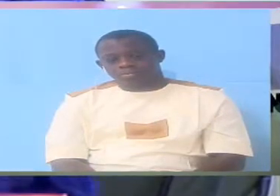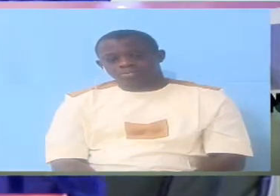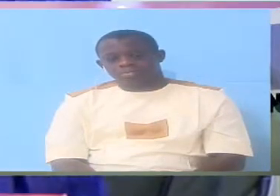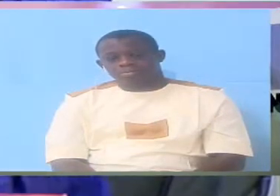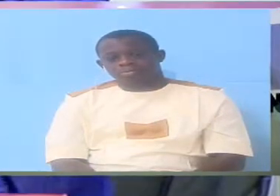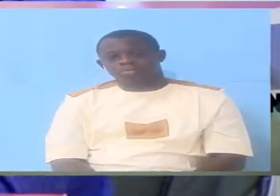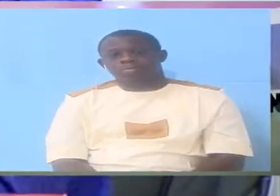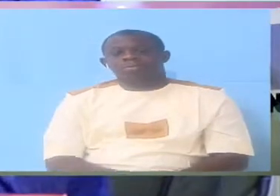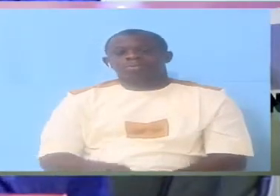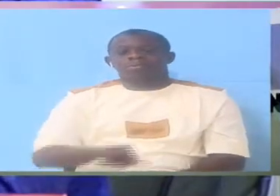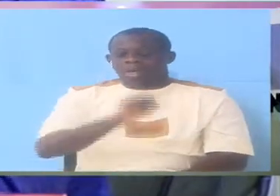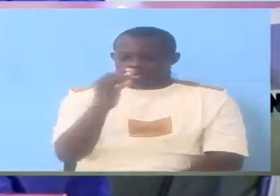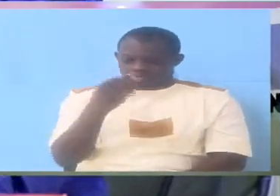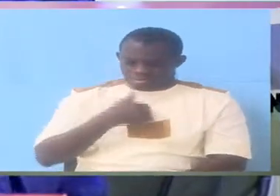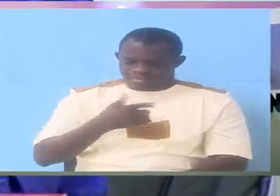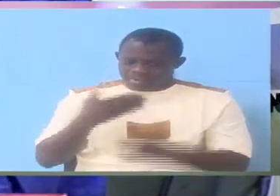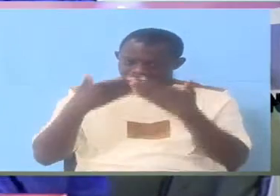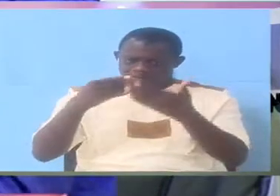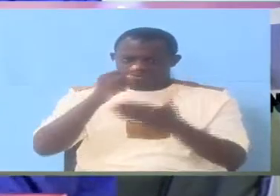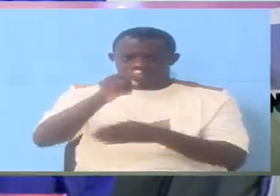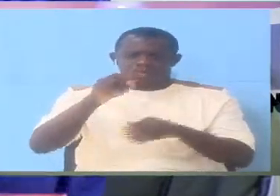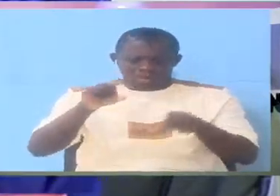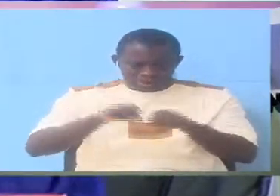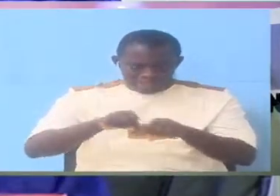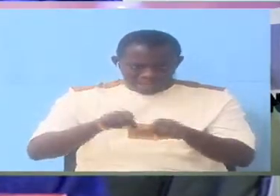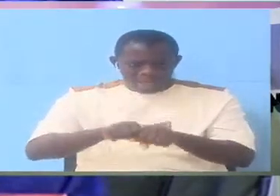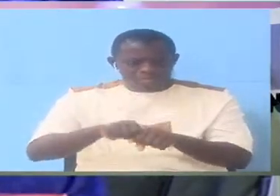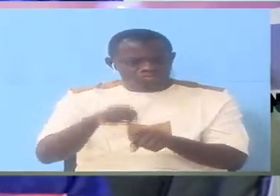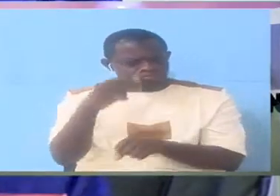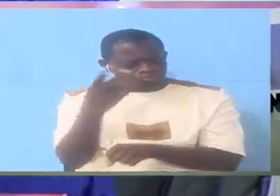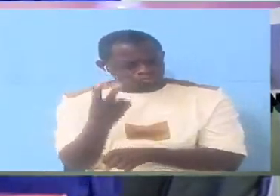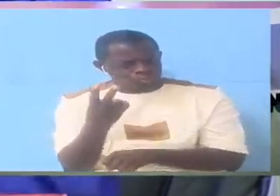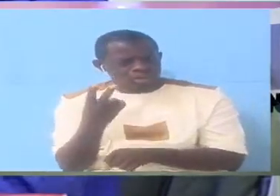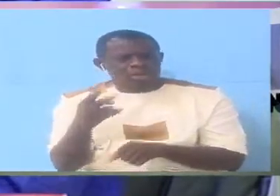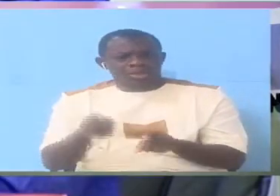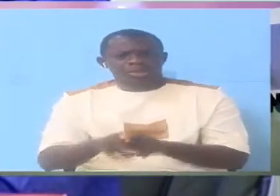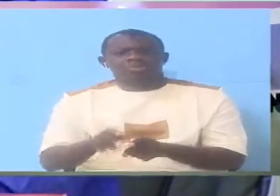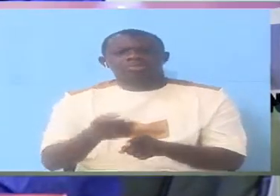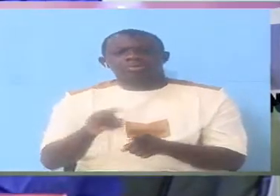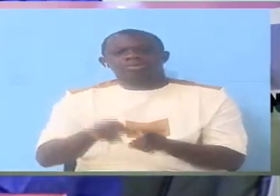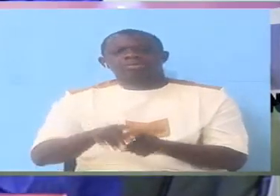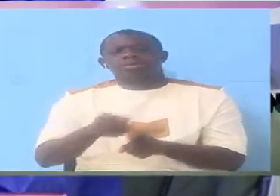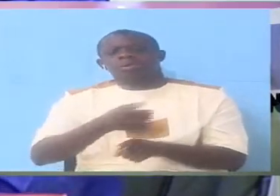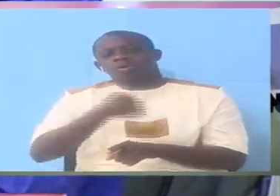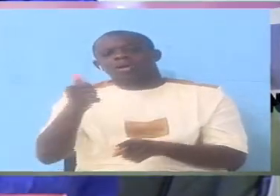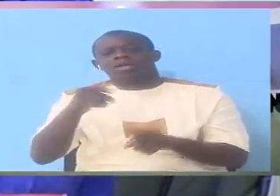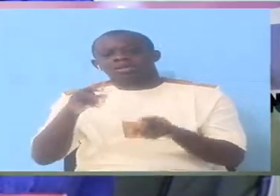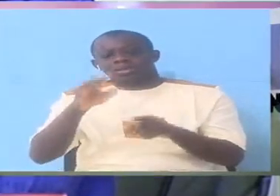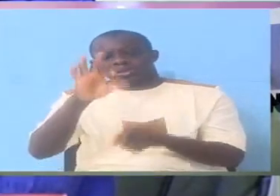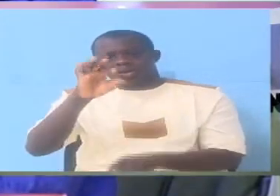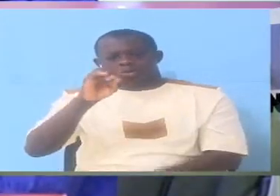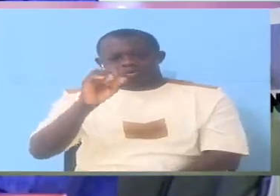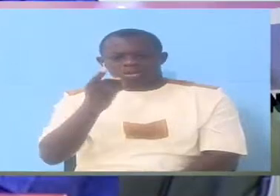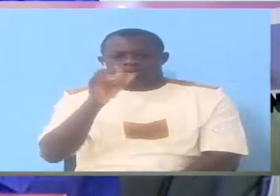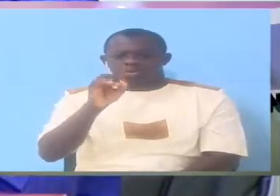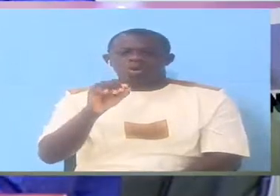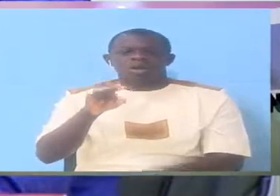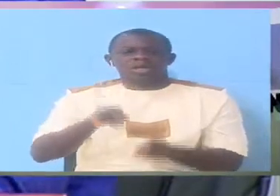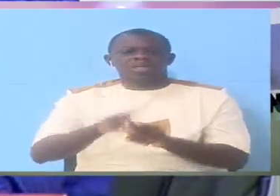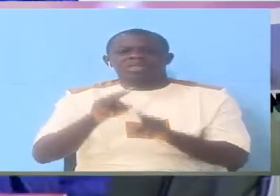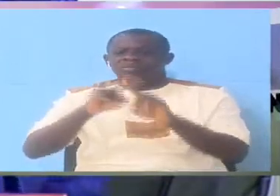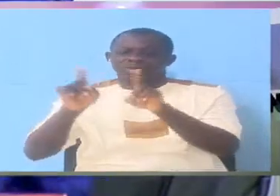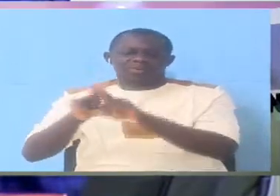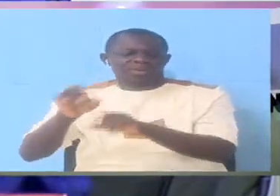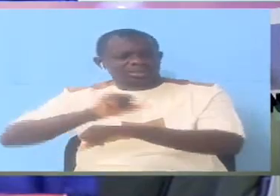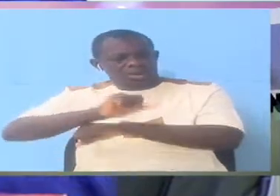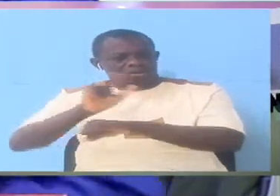Sierra-Leonean sapa muso be kono. Two Senegalese, Senegalese, one female, three Togolese. Mbigila amanke ko